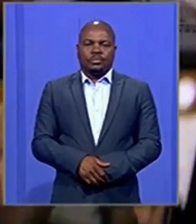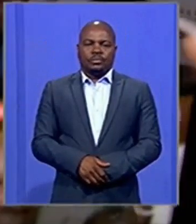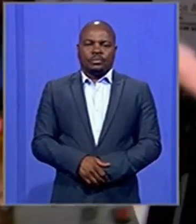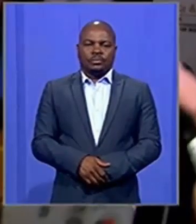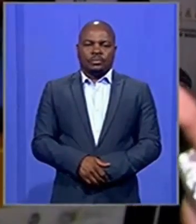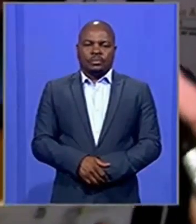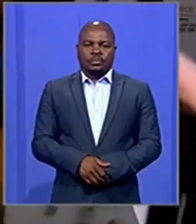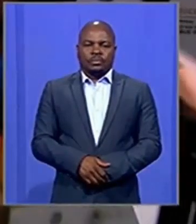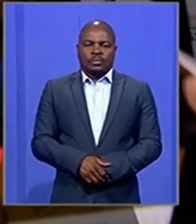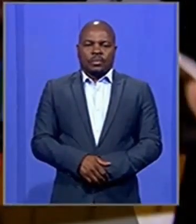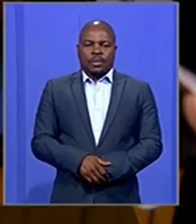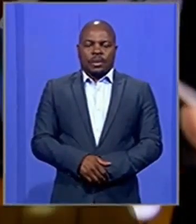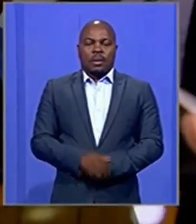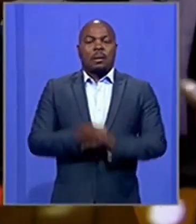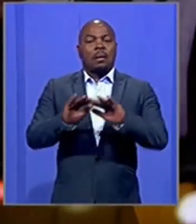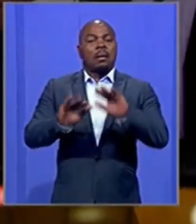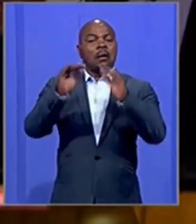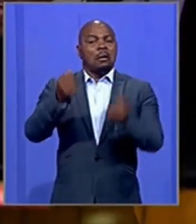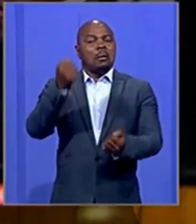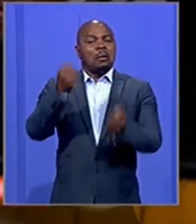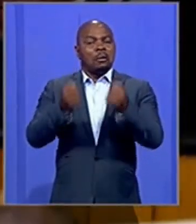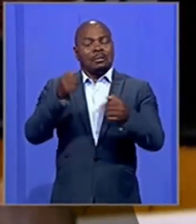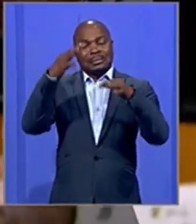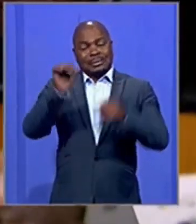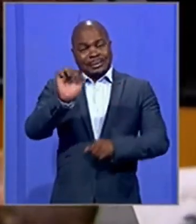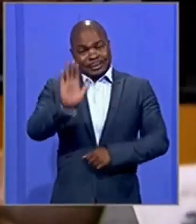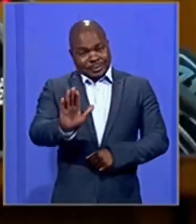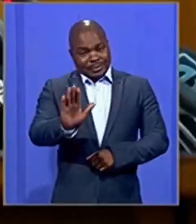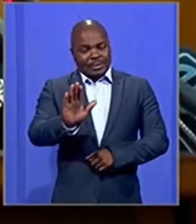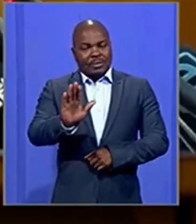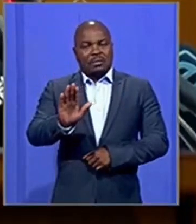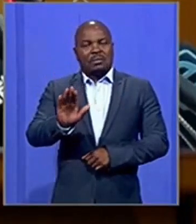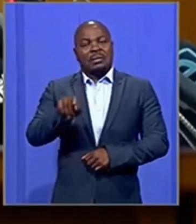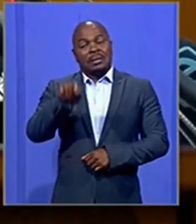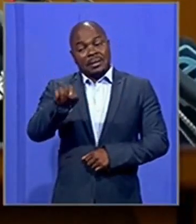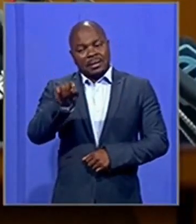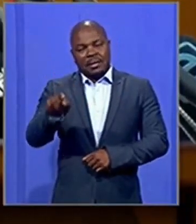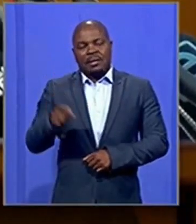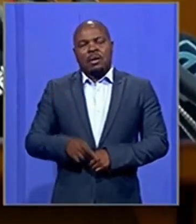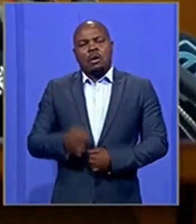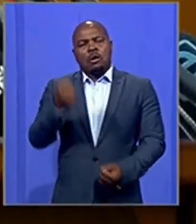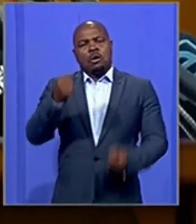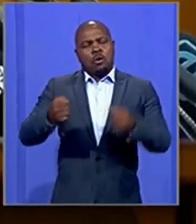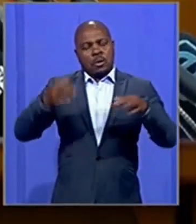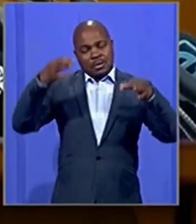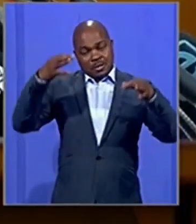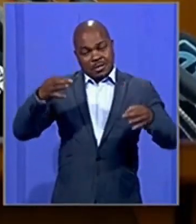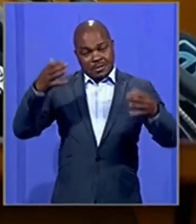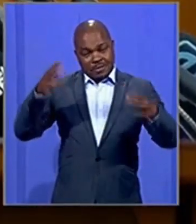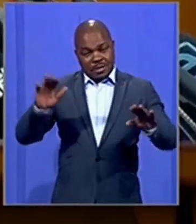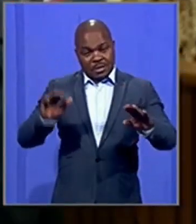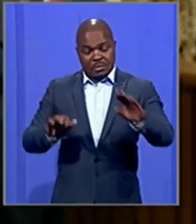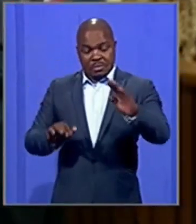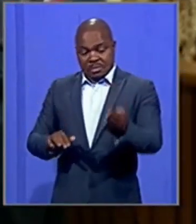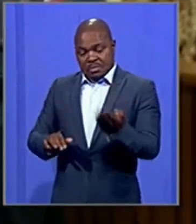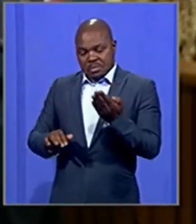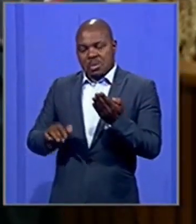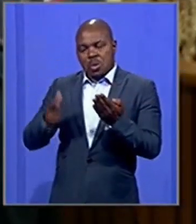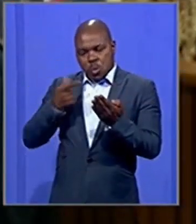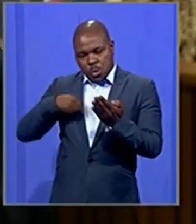The High Court's judgment is a judgment that's been passed by the court. We're looking at